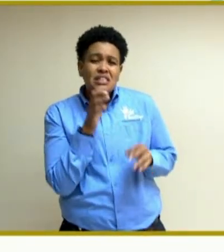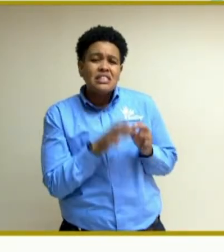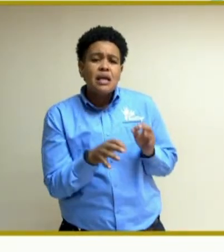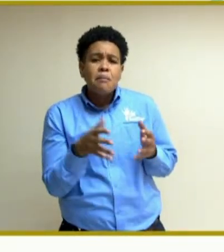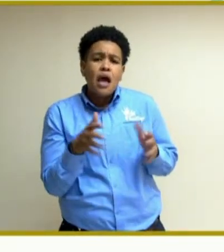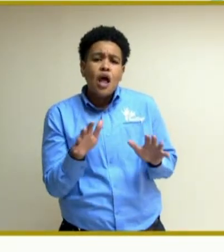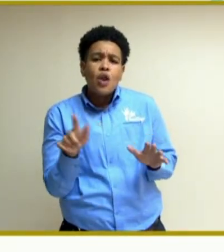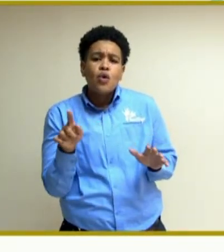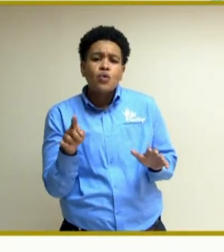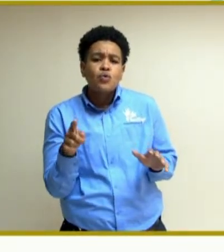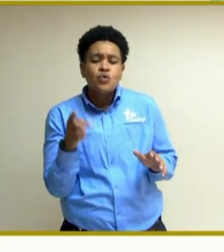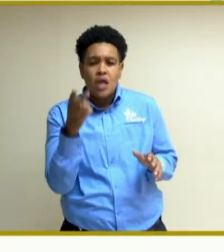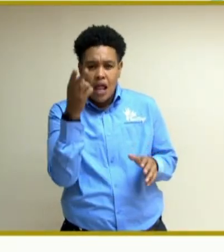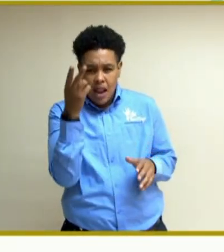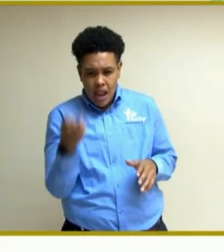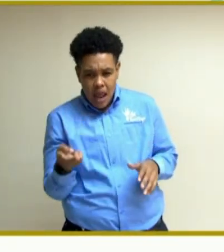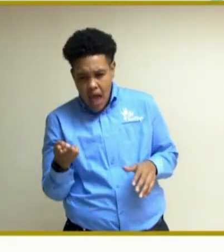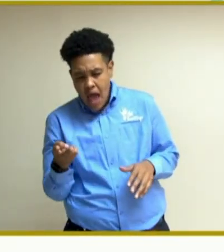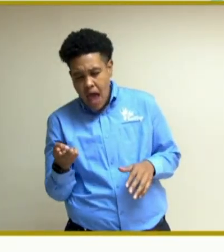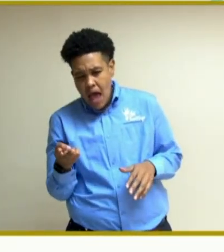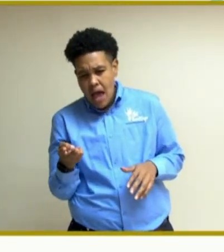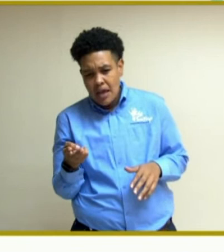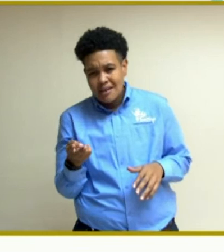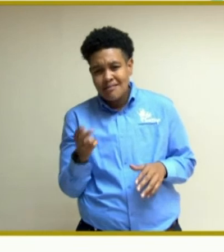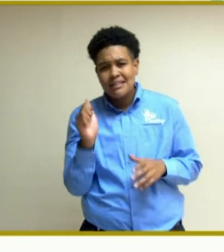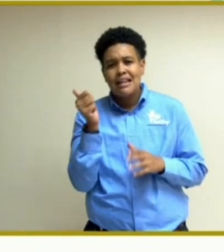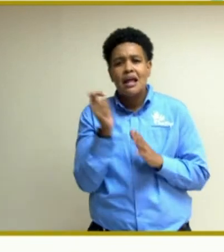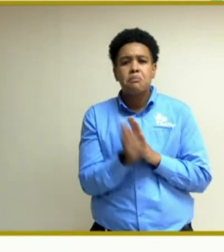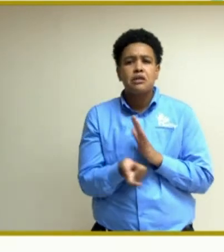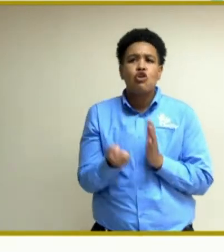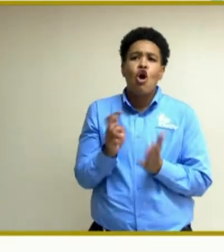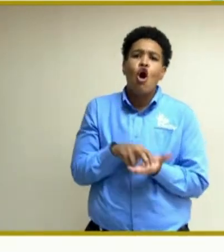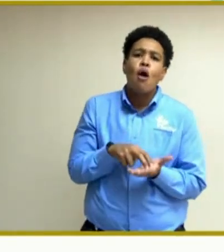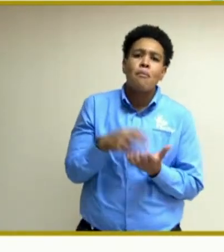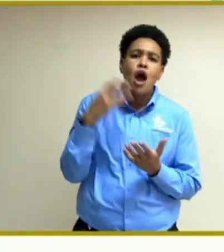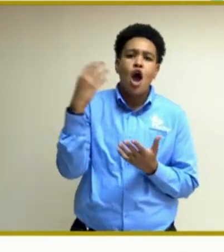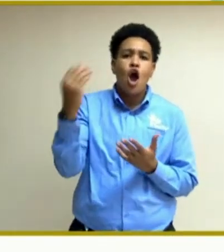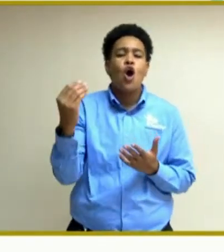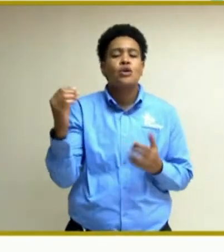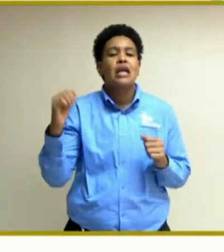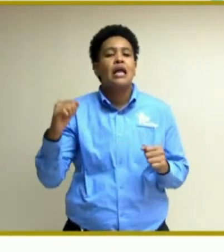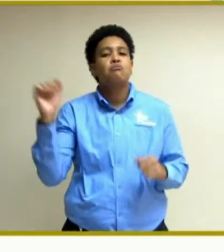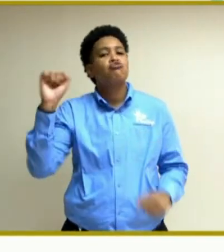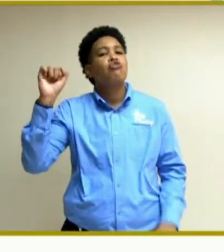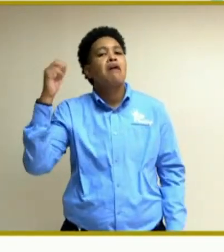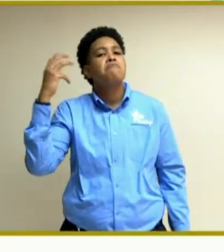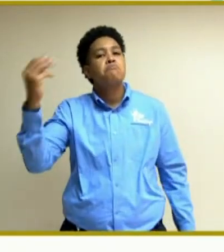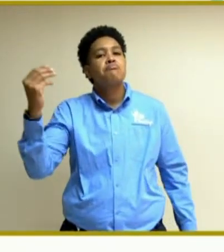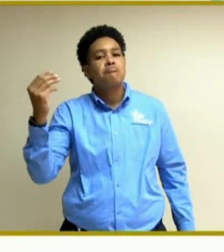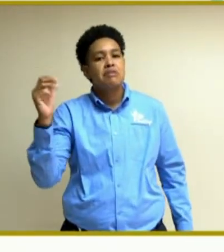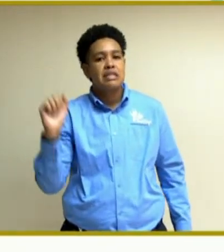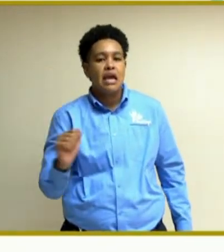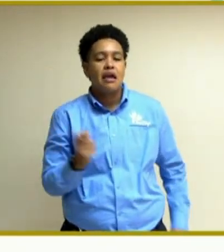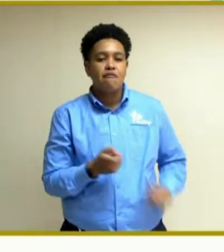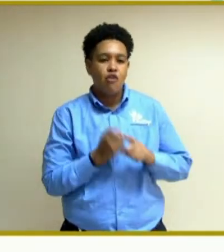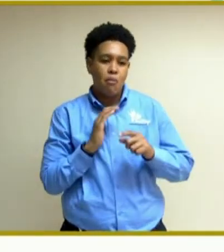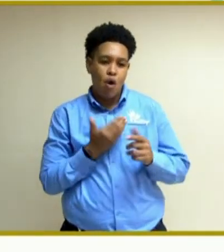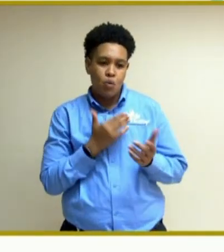allowed to lie, and really in 10 minutes they were up and out and were able to drive away from our